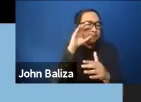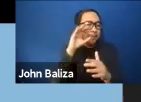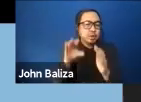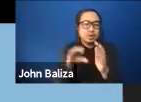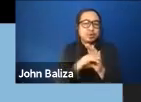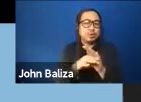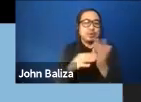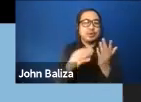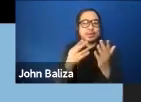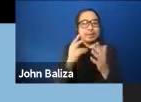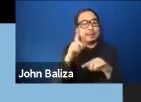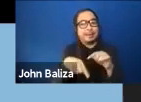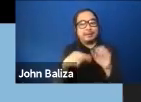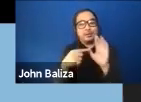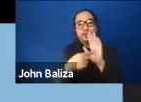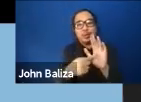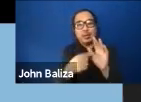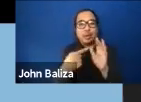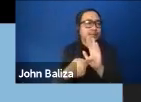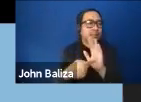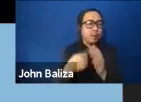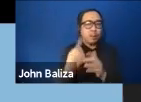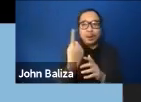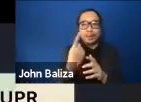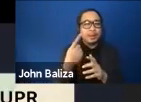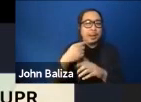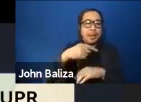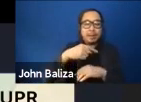night waiting for recommendation and all those excitement.